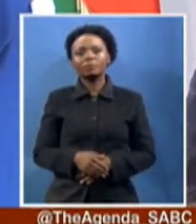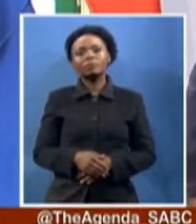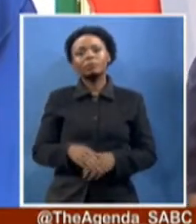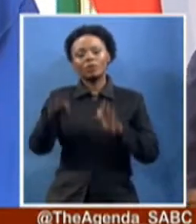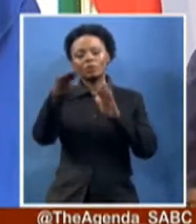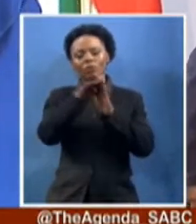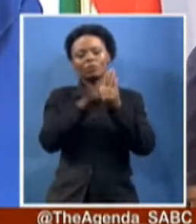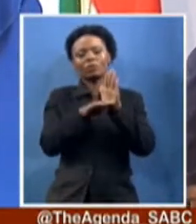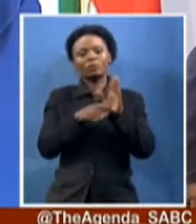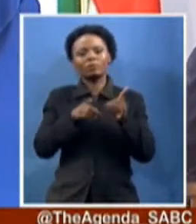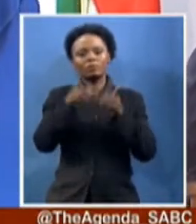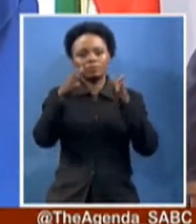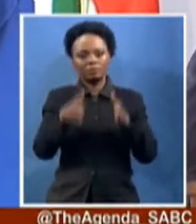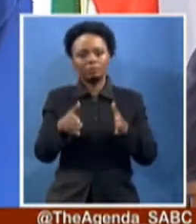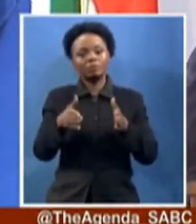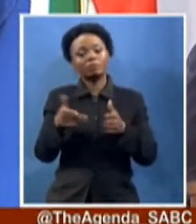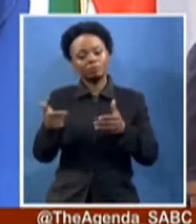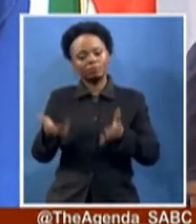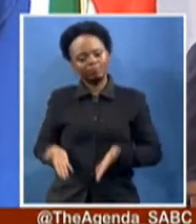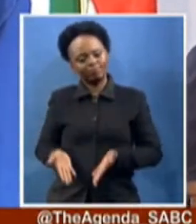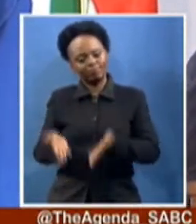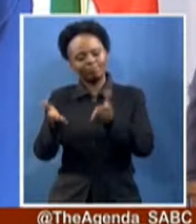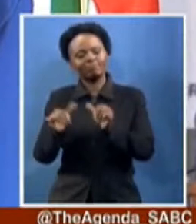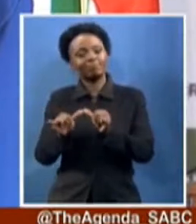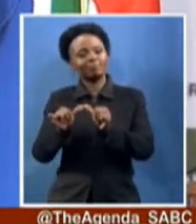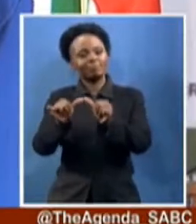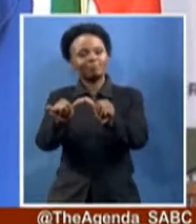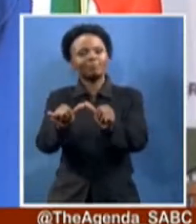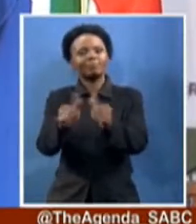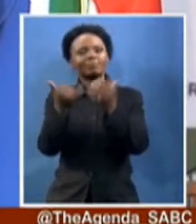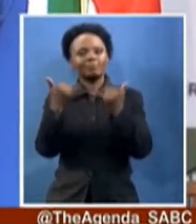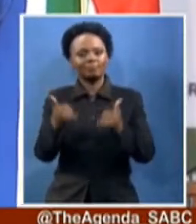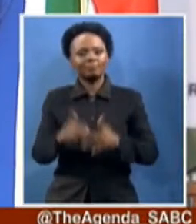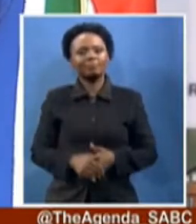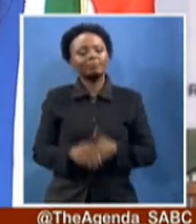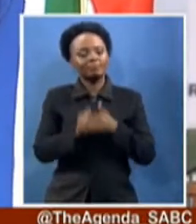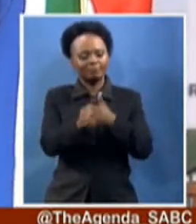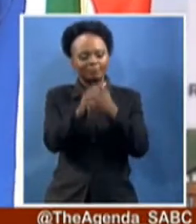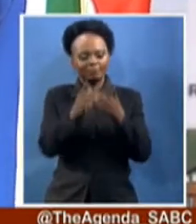and take us through the whole program. Thank you.